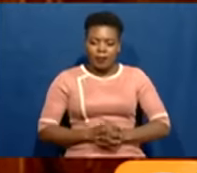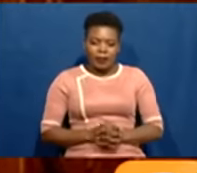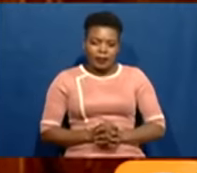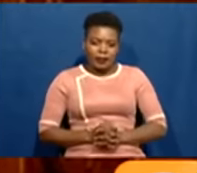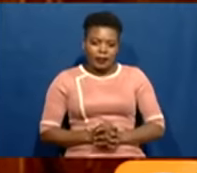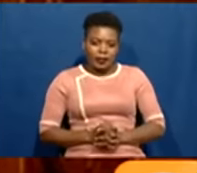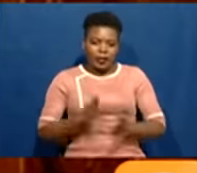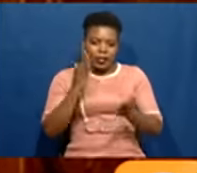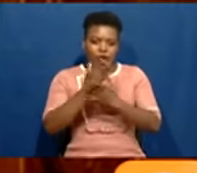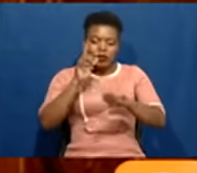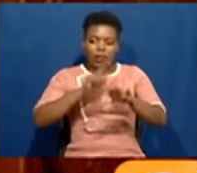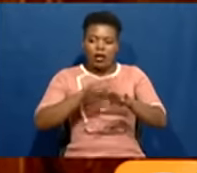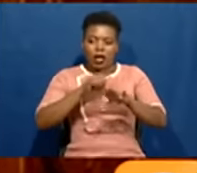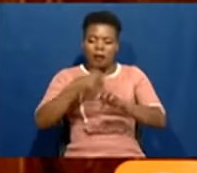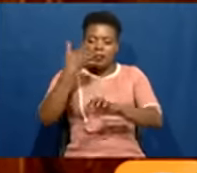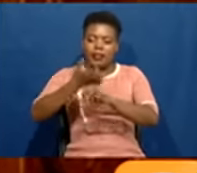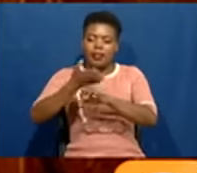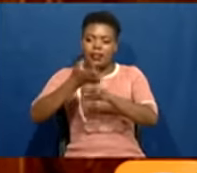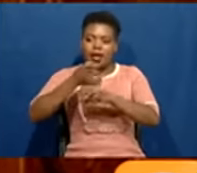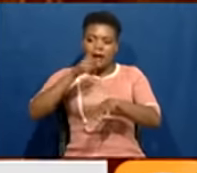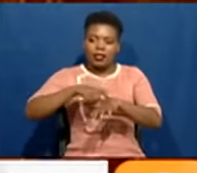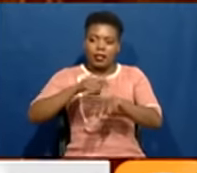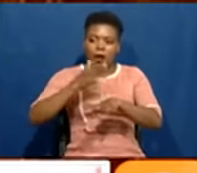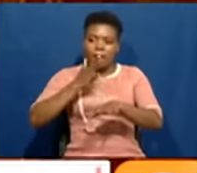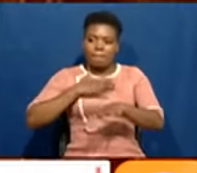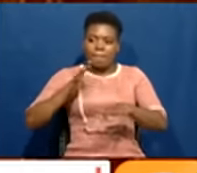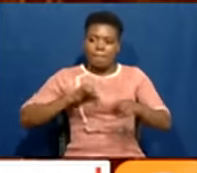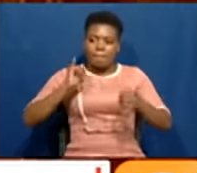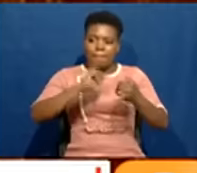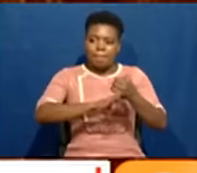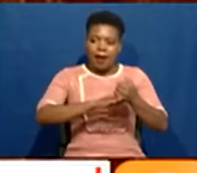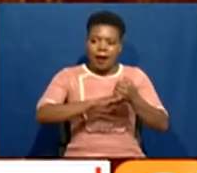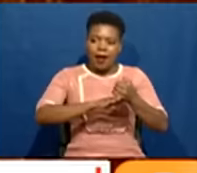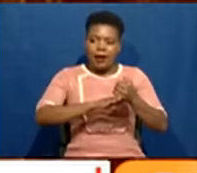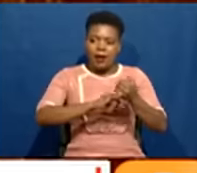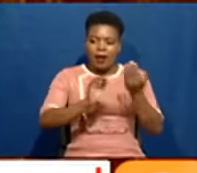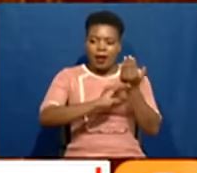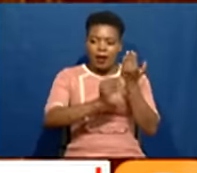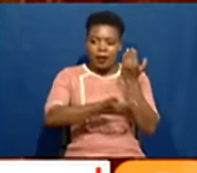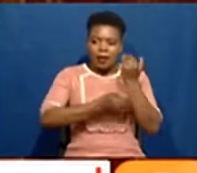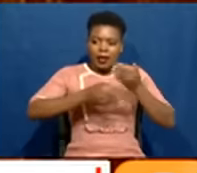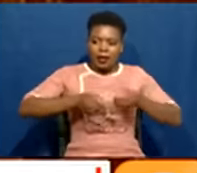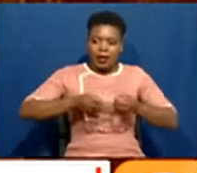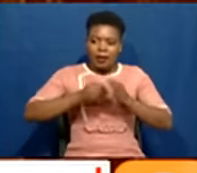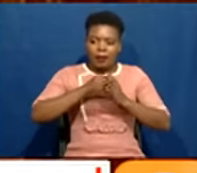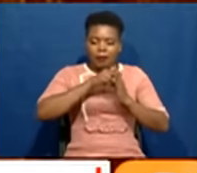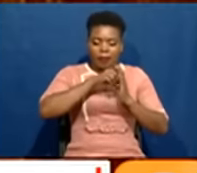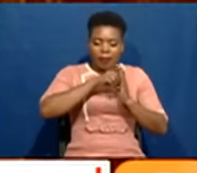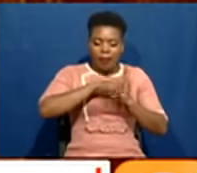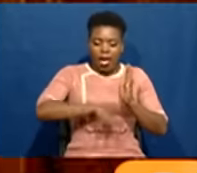Actually, during those hard times, my wife miscarried. Just miscarried.